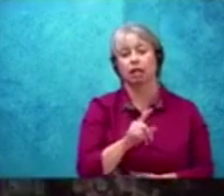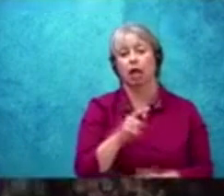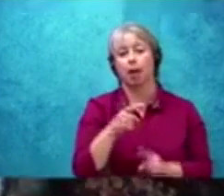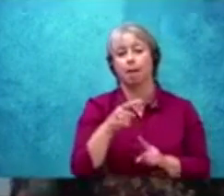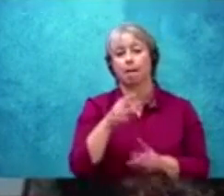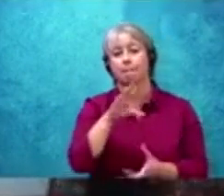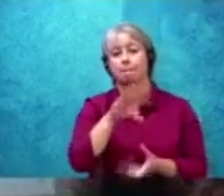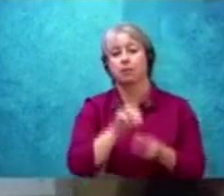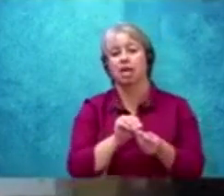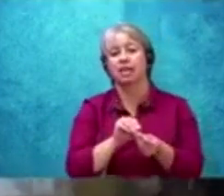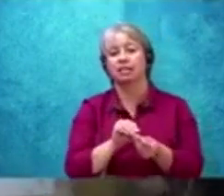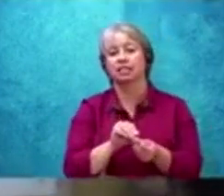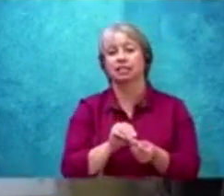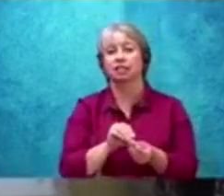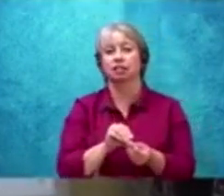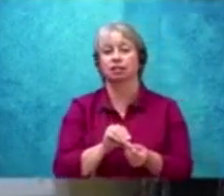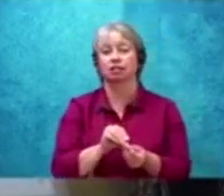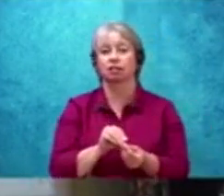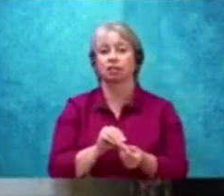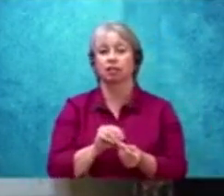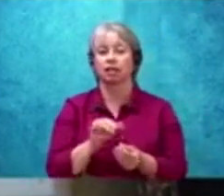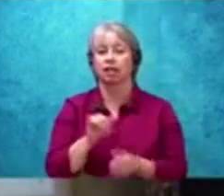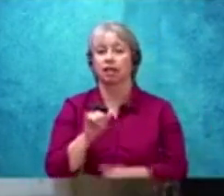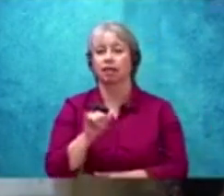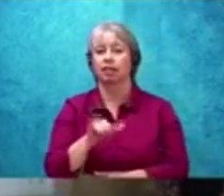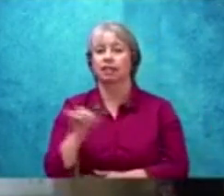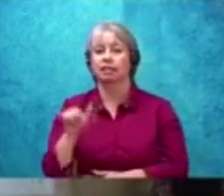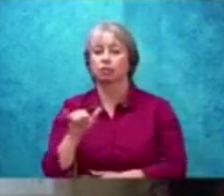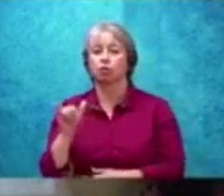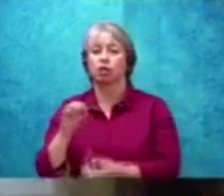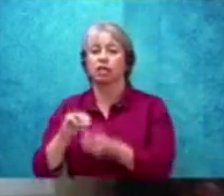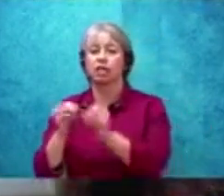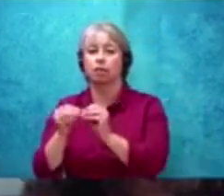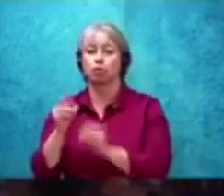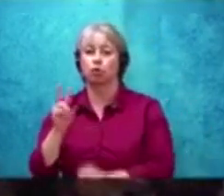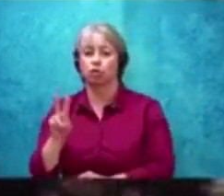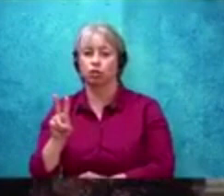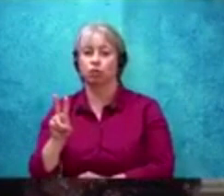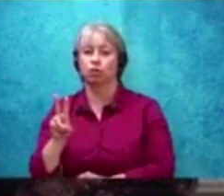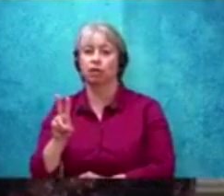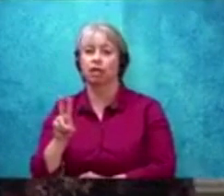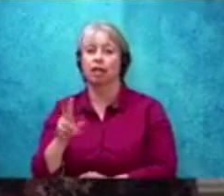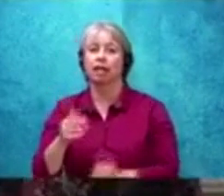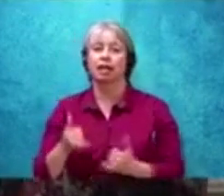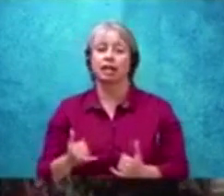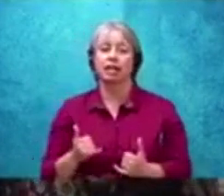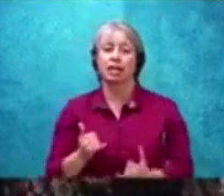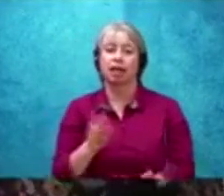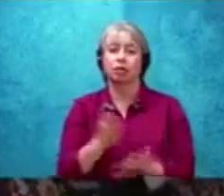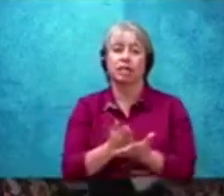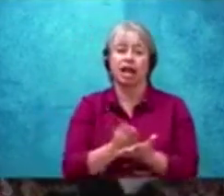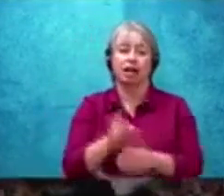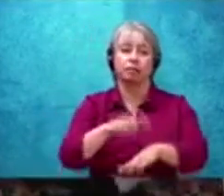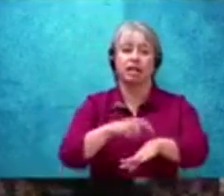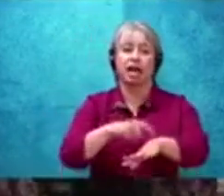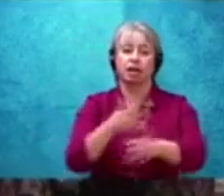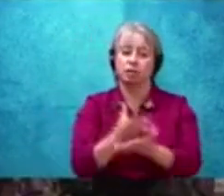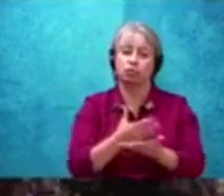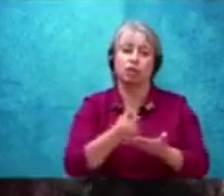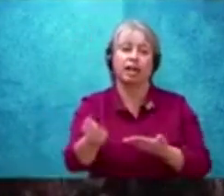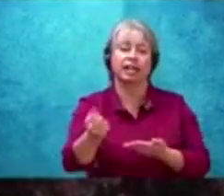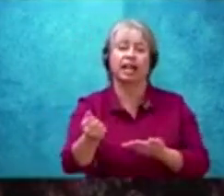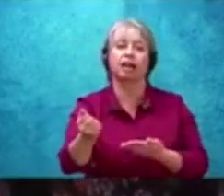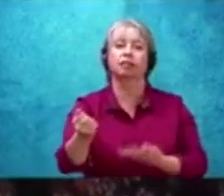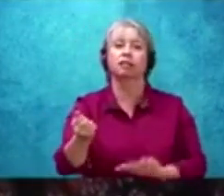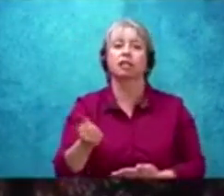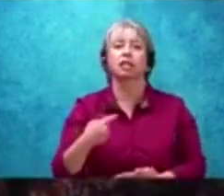plus, this is similar to number 2 on your monograde. I'm going to go ahead and stop right here because we're running out of time for this segment. And so